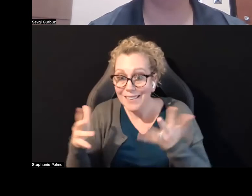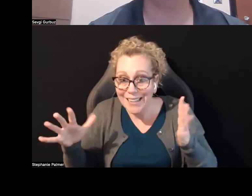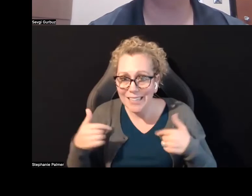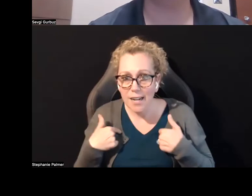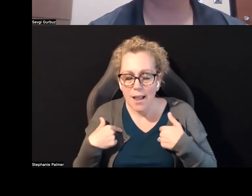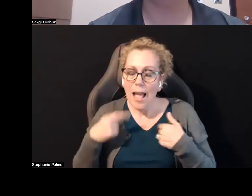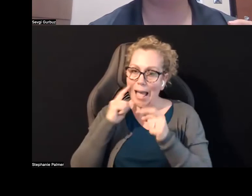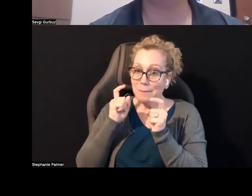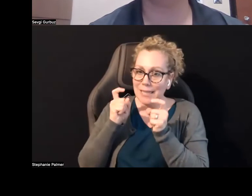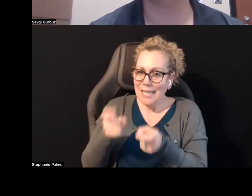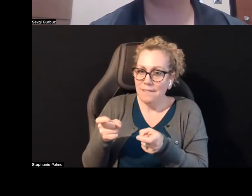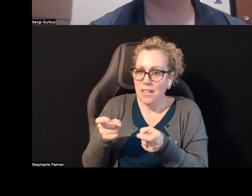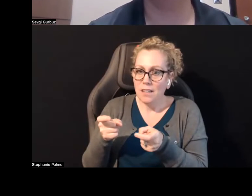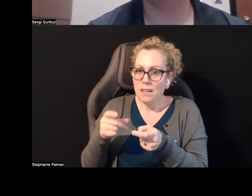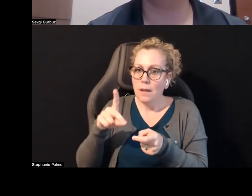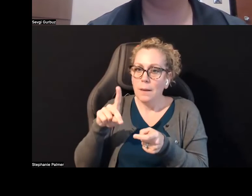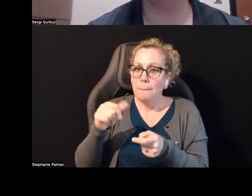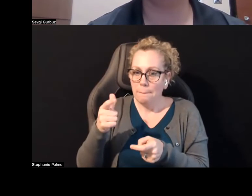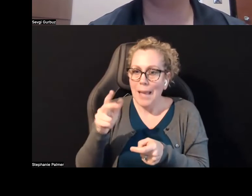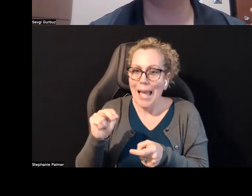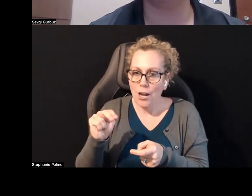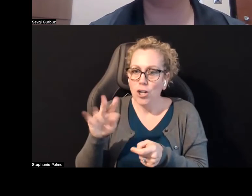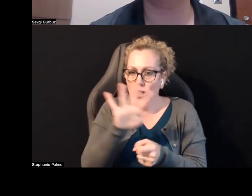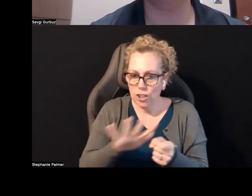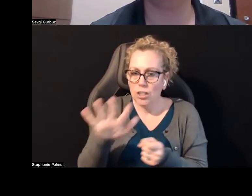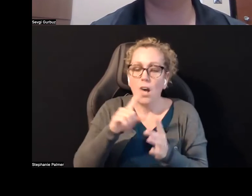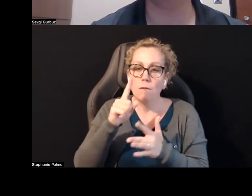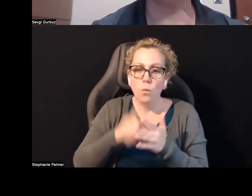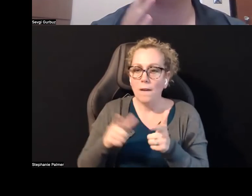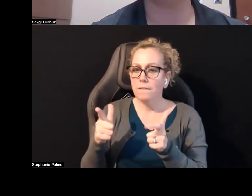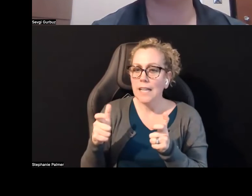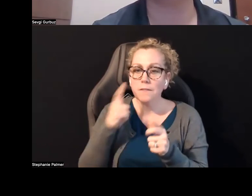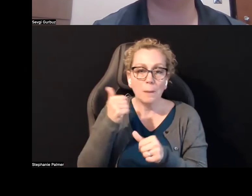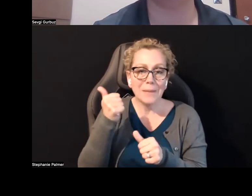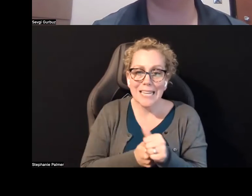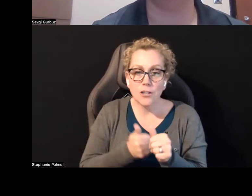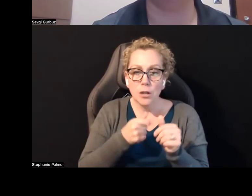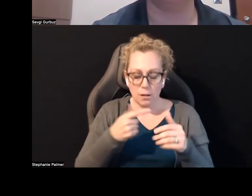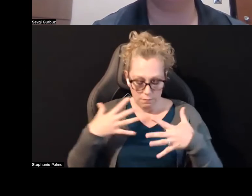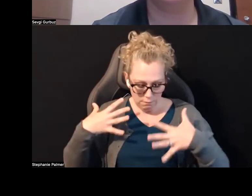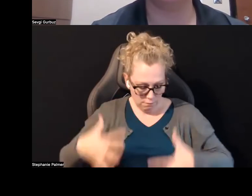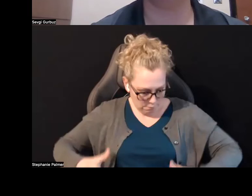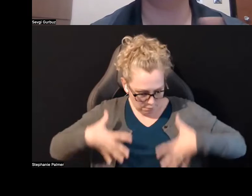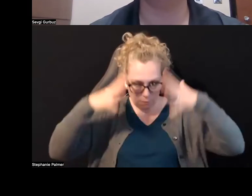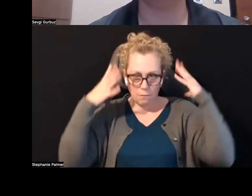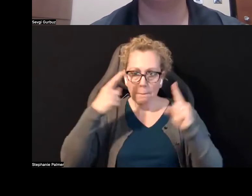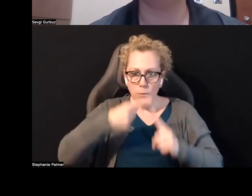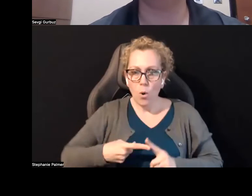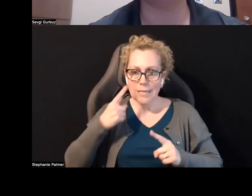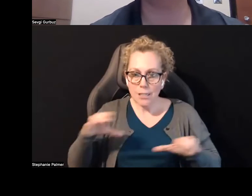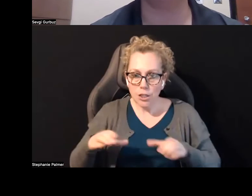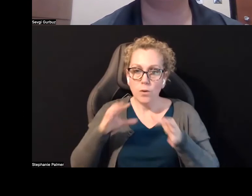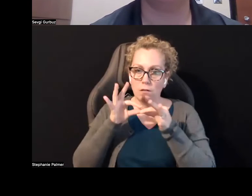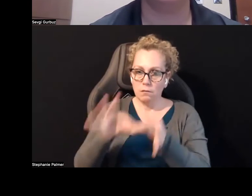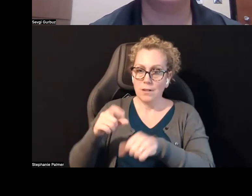I'm giving you patterns of what the velocity from each point on the body is doing as a function of